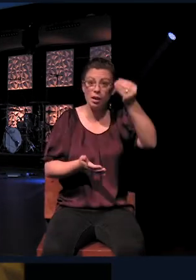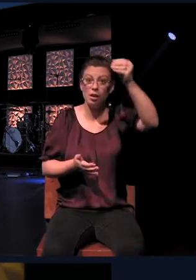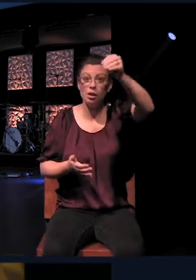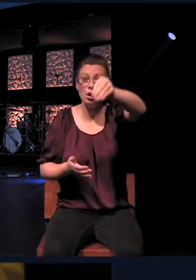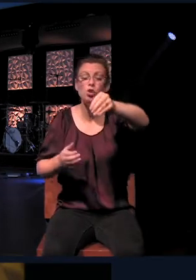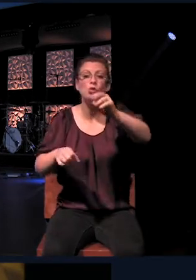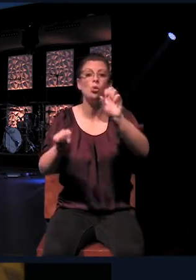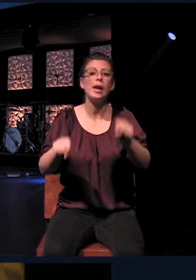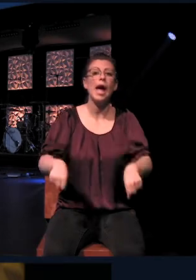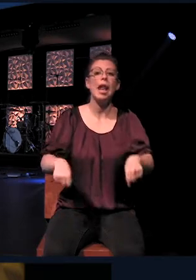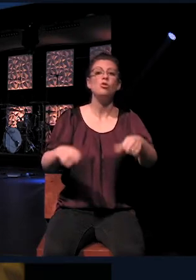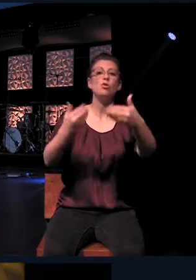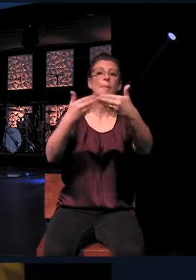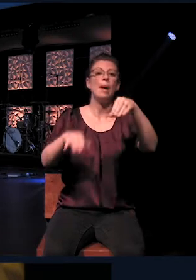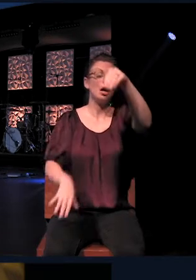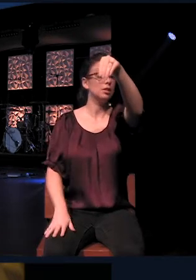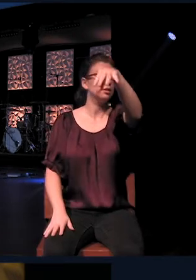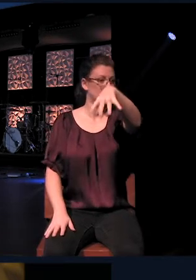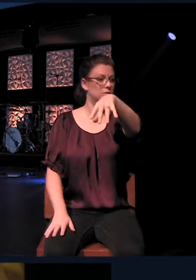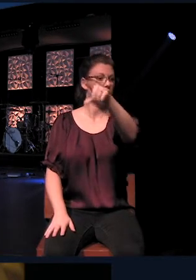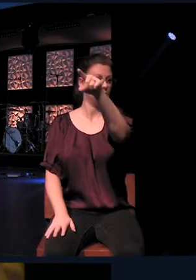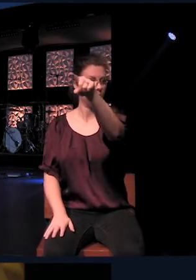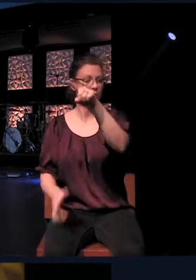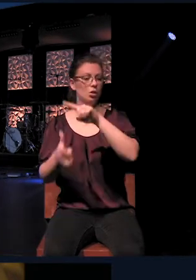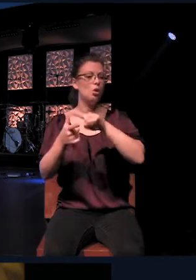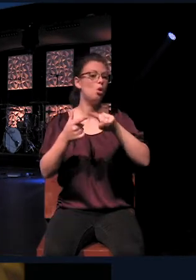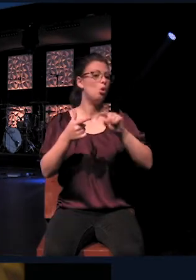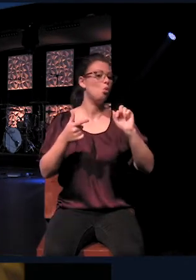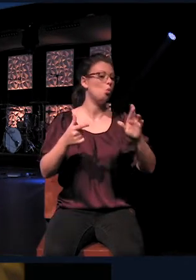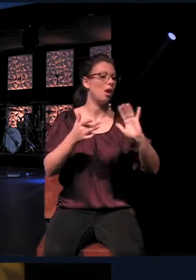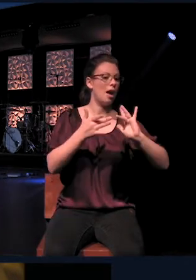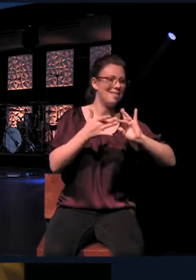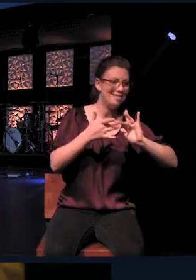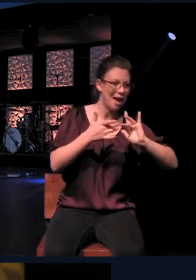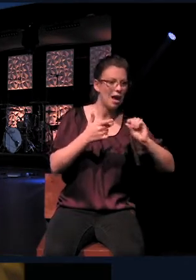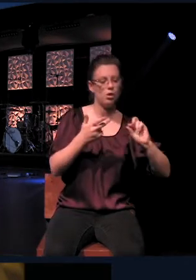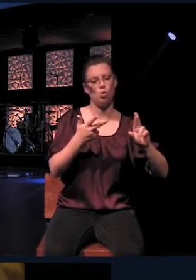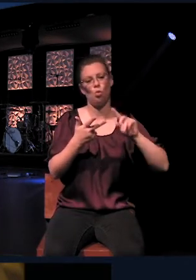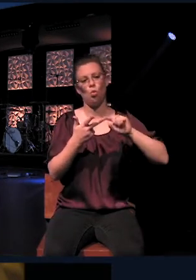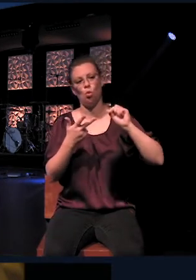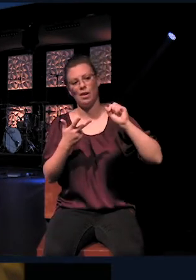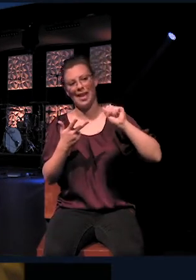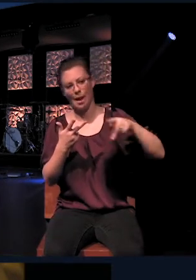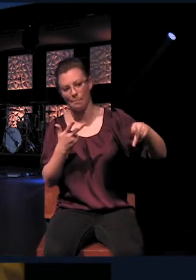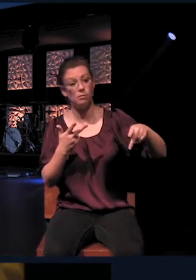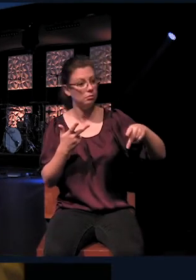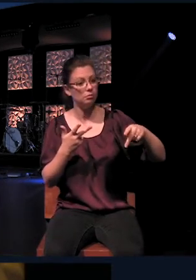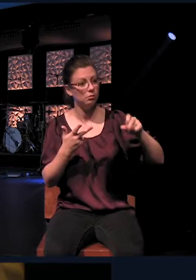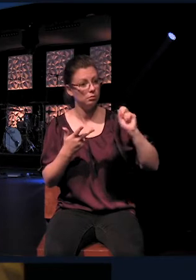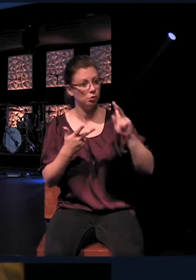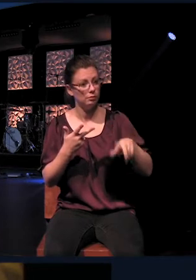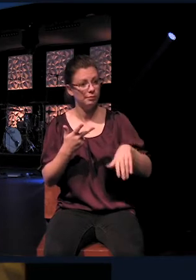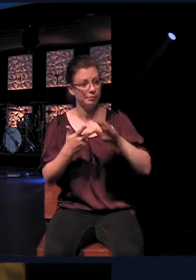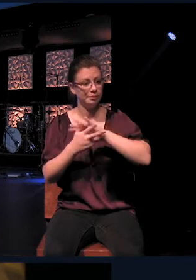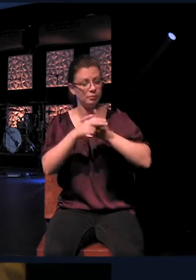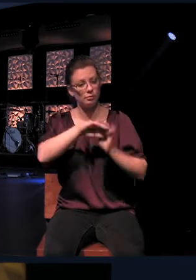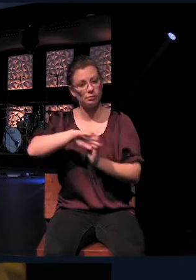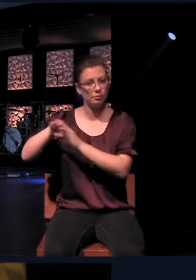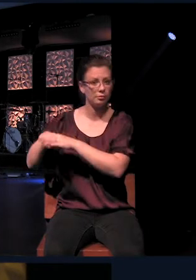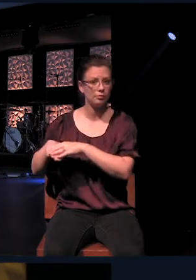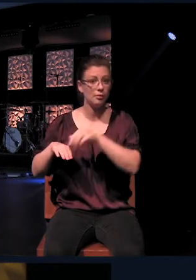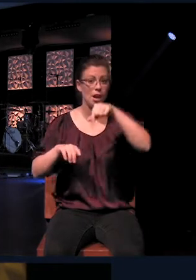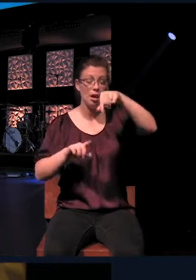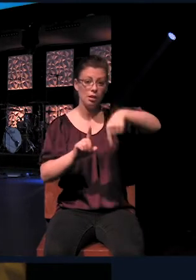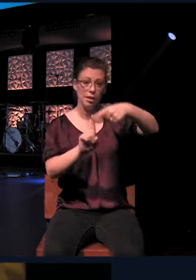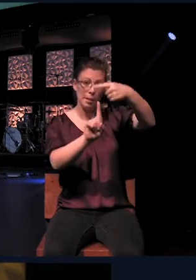every exit of the auditorium as well as along Main Street. Well, this being the first weekend of the month, we also give an opportunity to